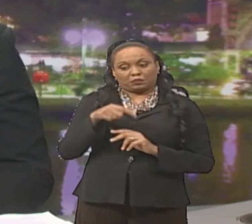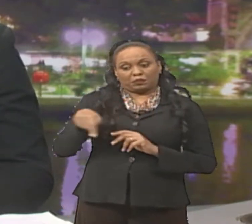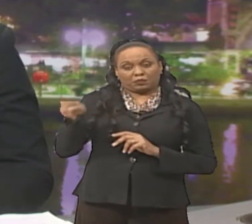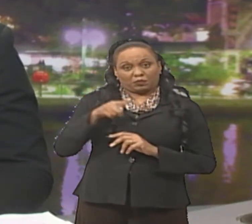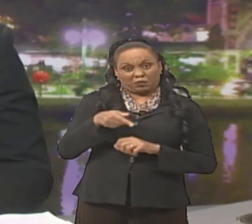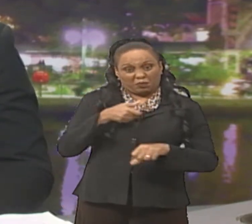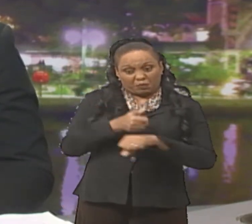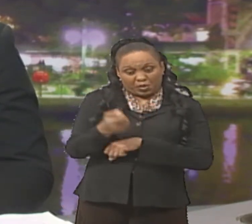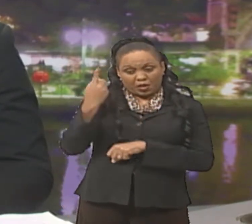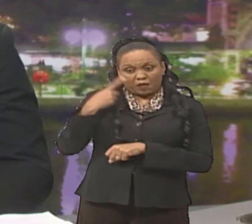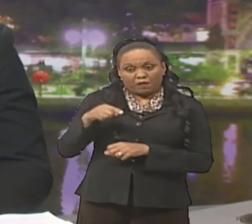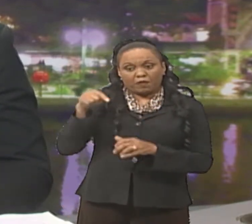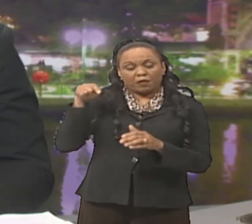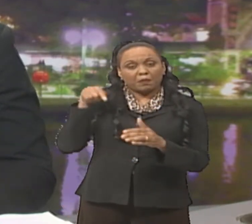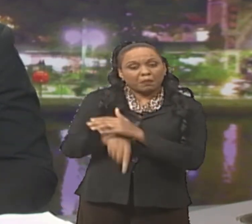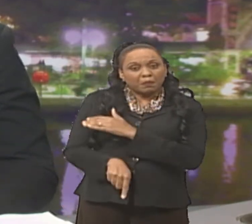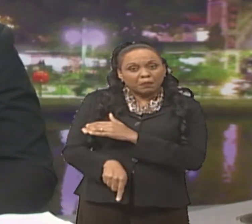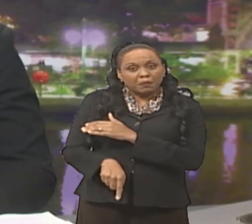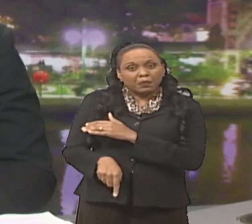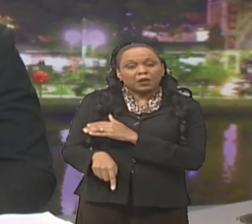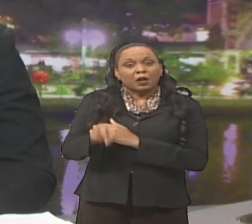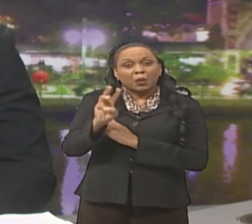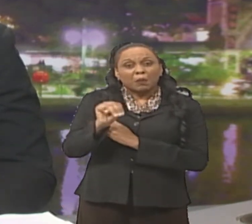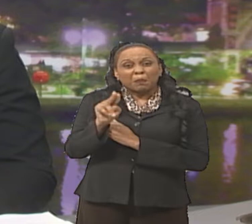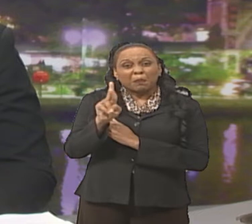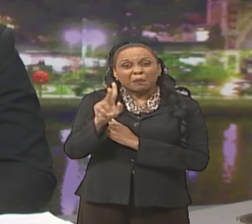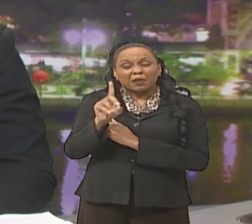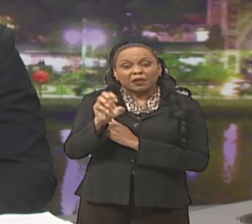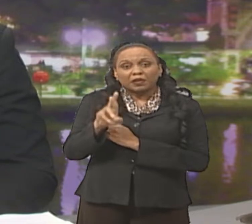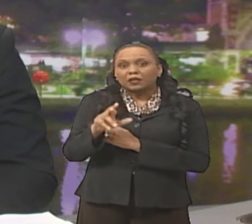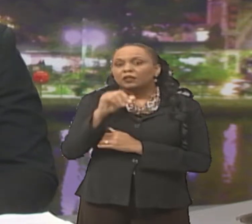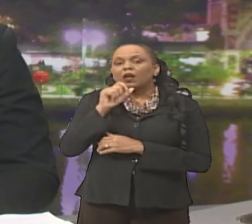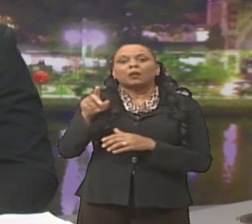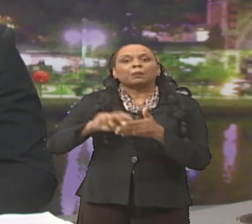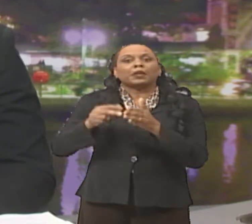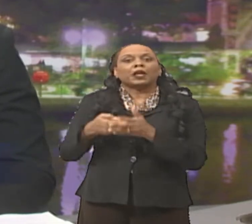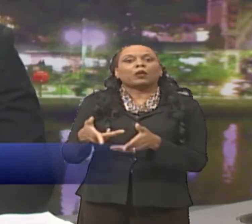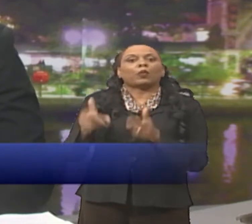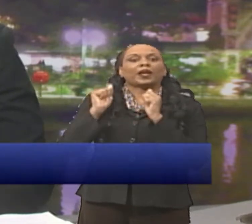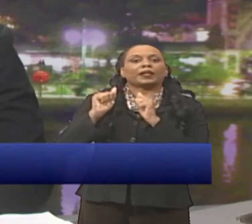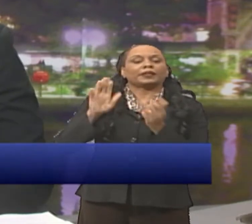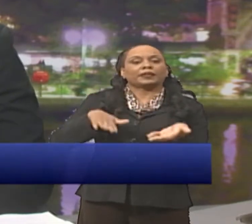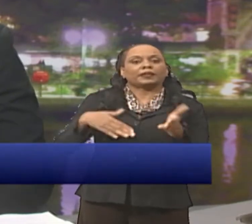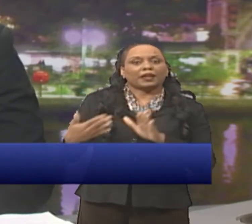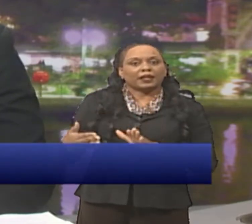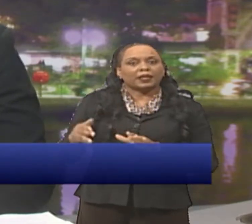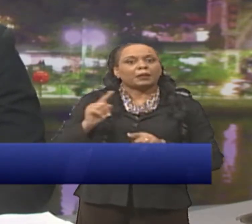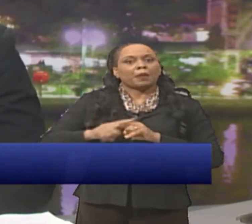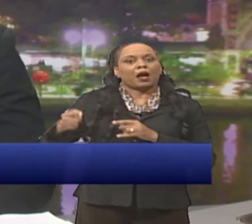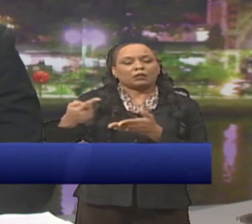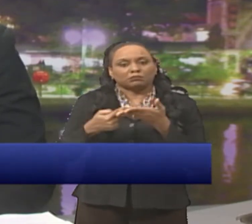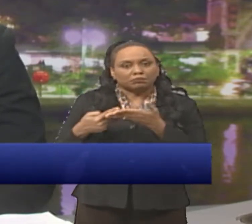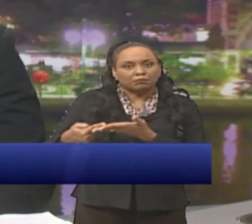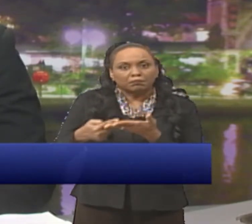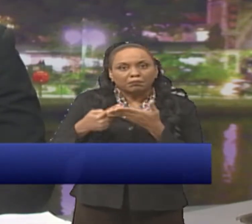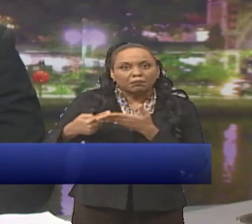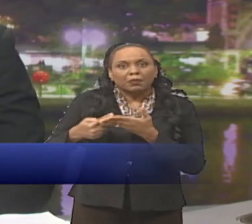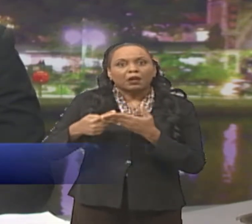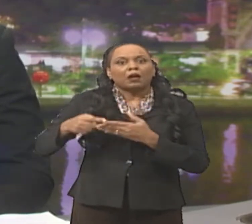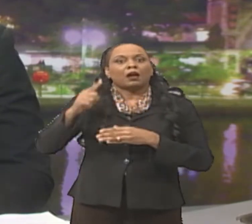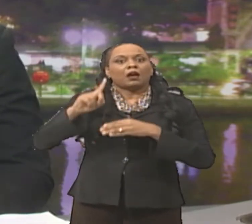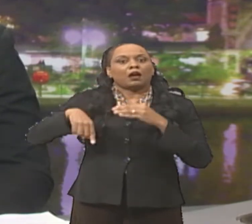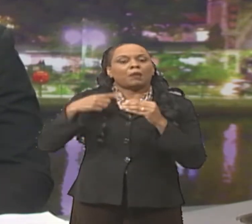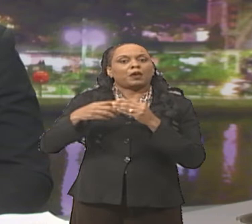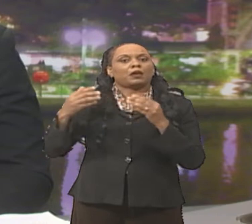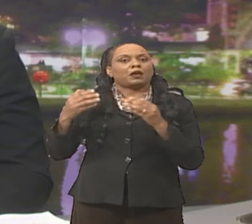death penalty. This from Minister of Energy and Water Resources Wilfred Abrams as he led off debate on the Offences Against the Person